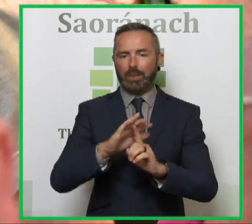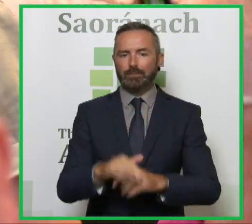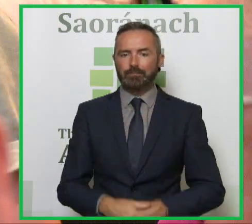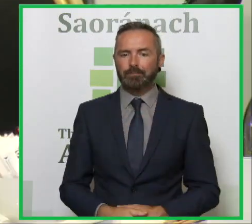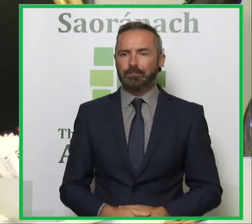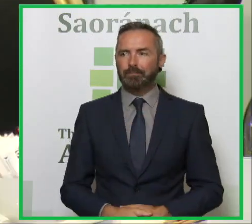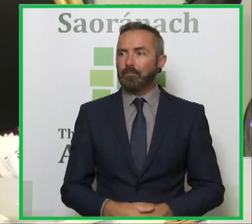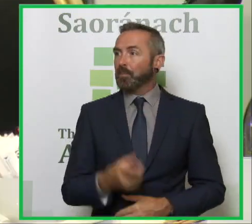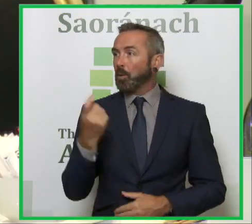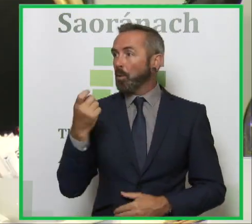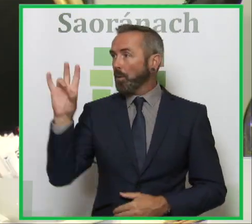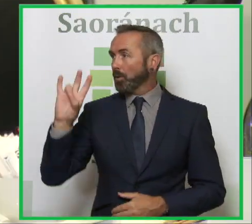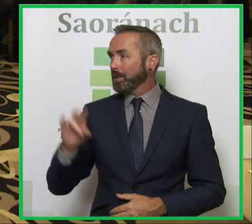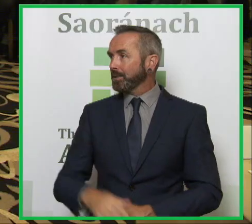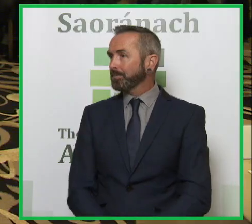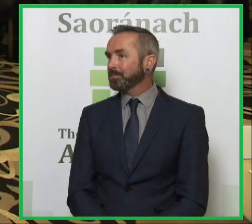one more, yeah.